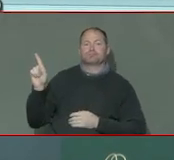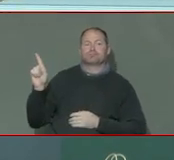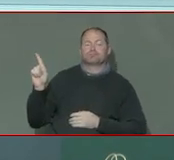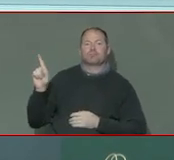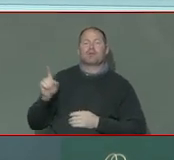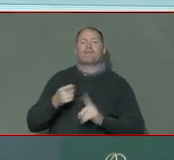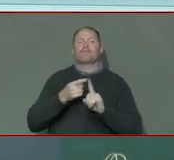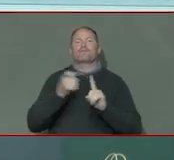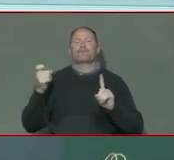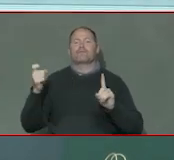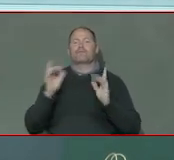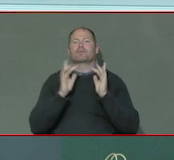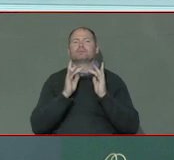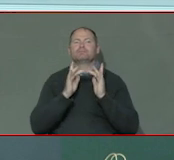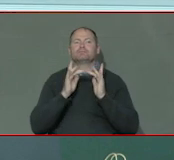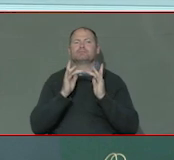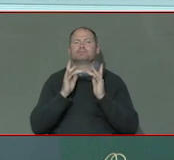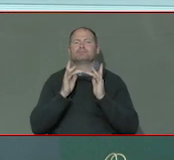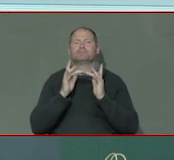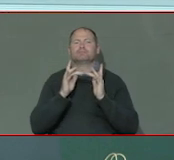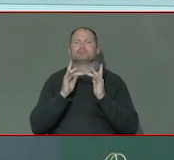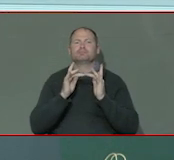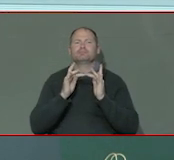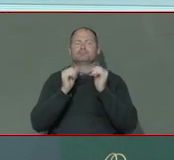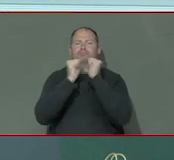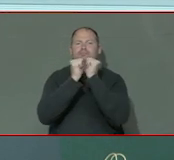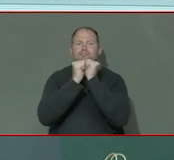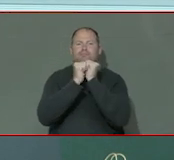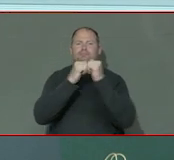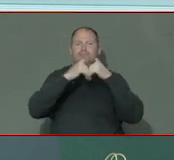from Mind the Gap. I don't know if your teachers still give you Mind the Gap. It's a